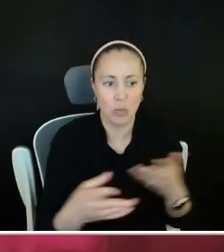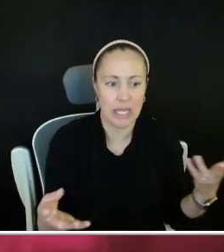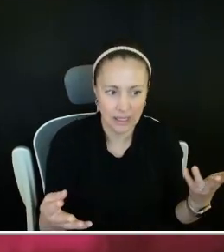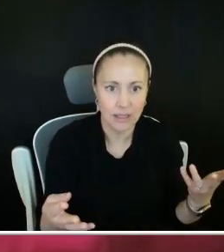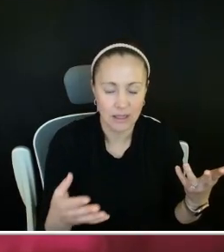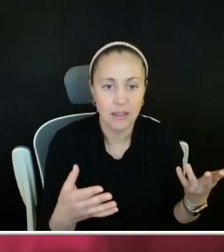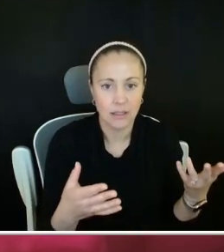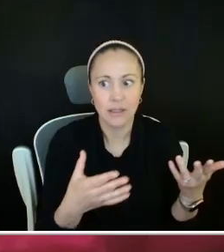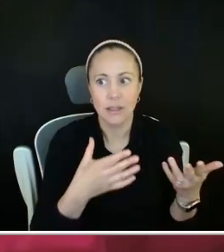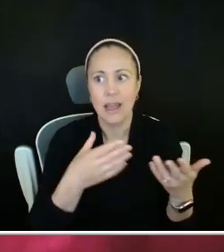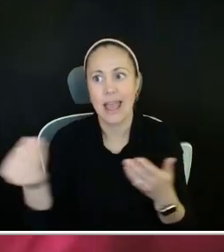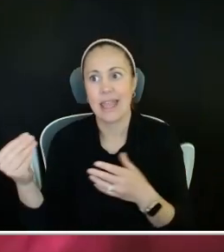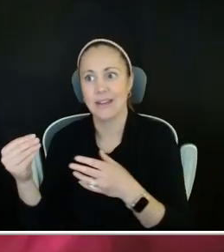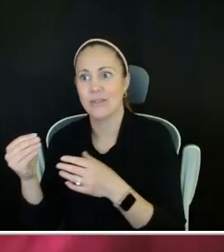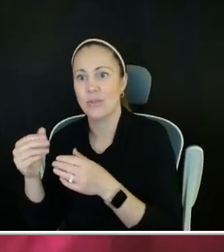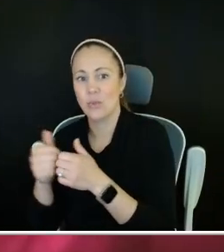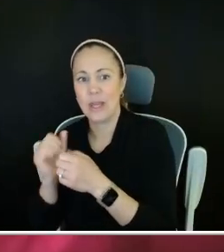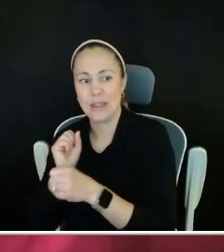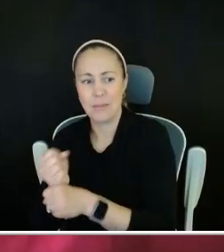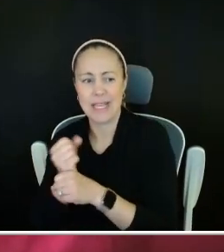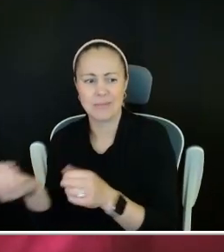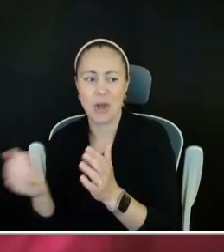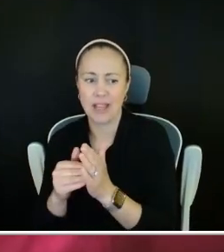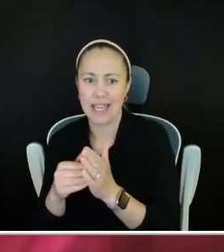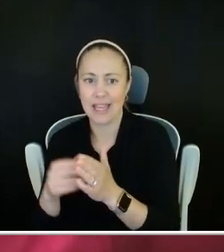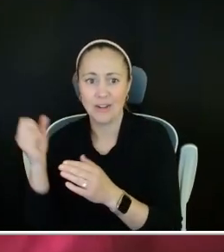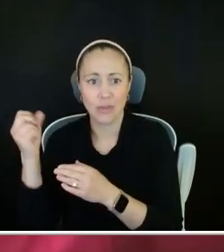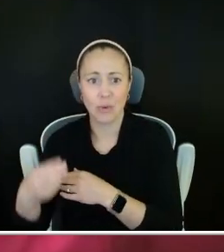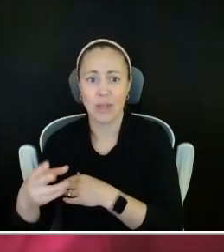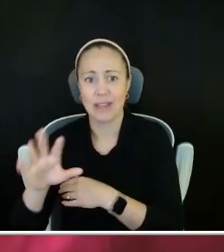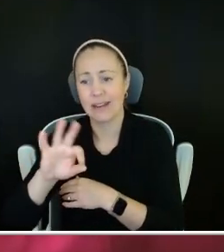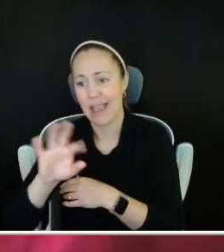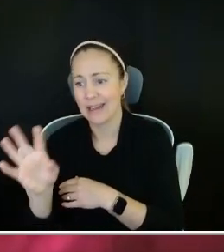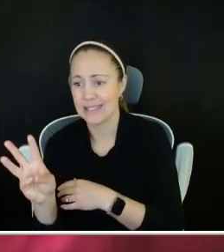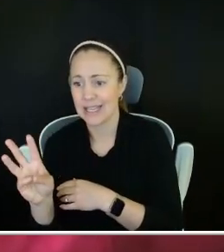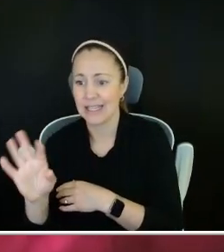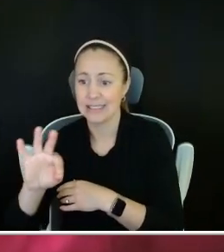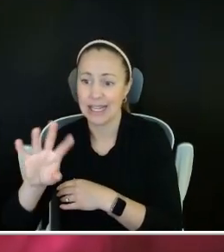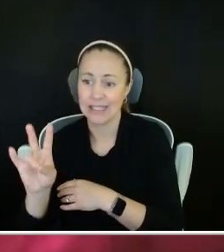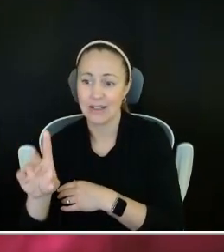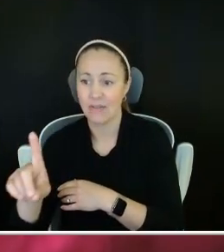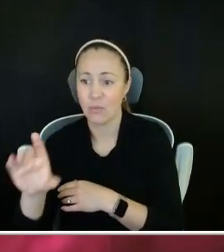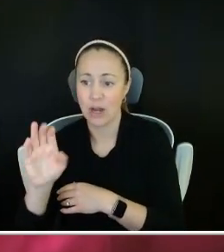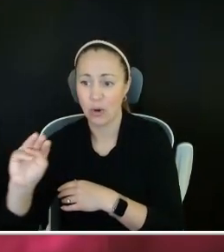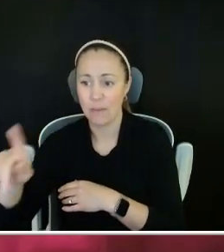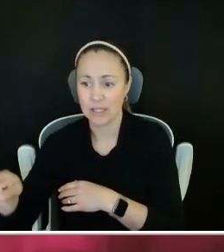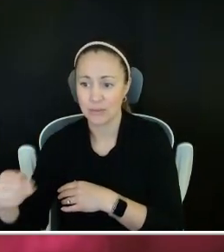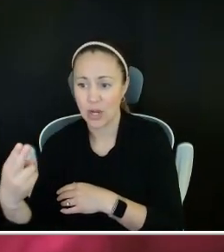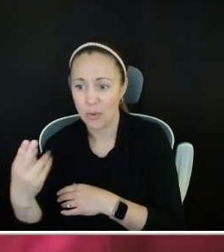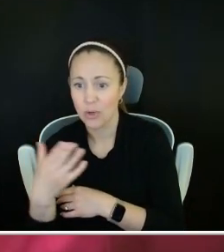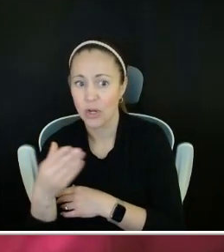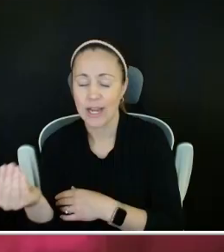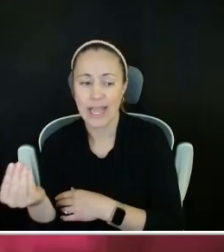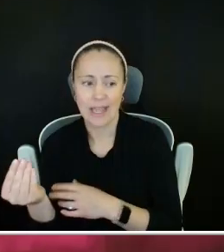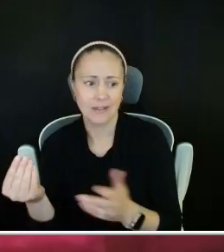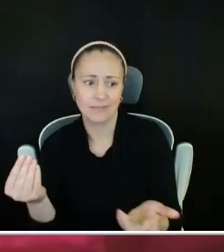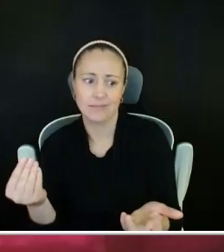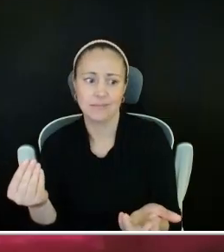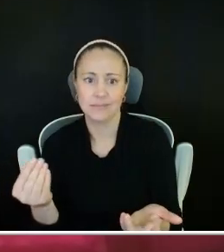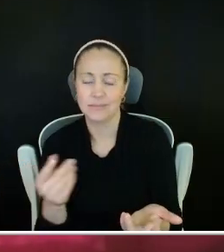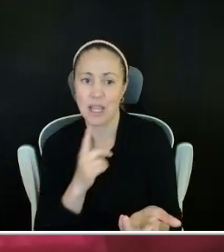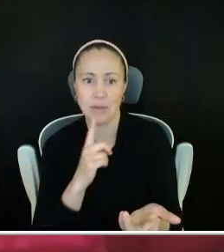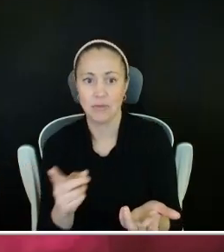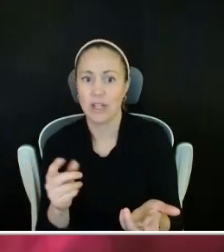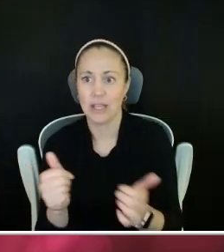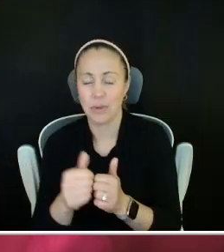softball. Baseball, again, you got guys throwing 96, 97, 100 miles an hour. And, by common